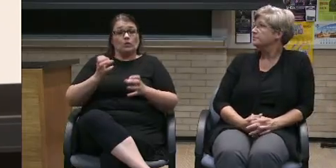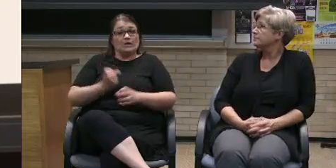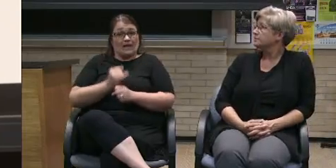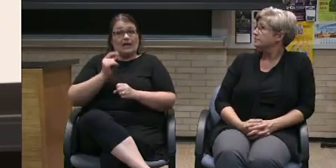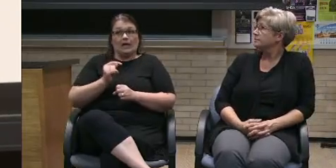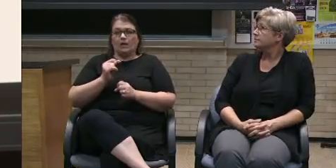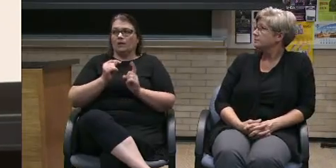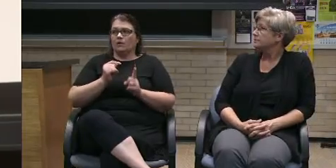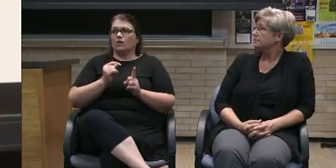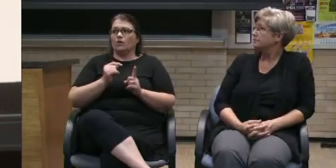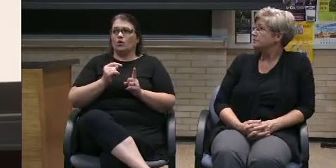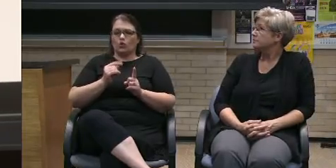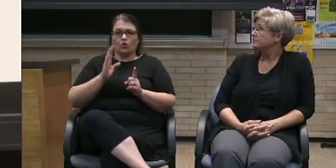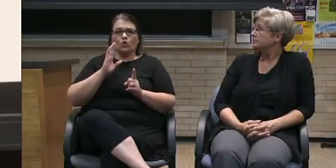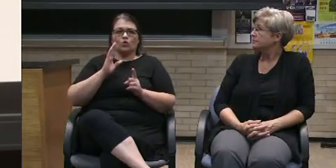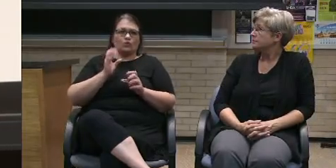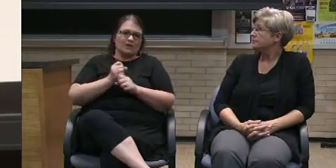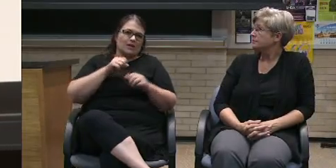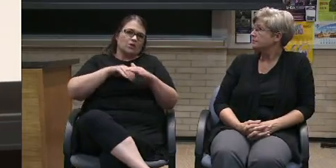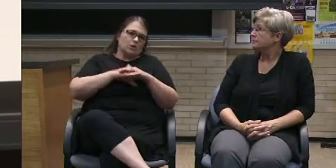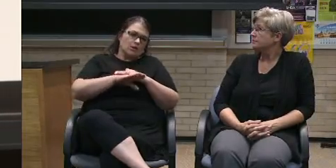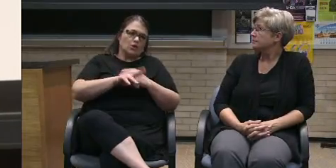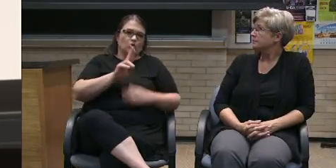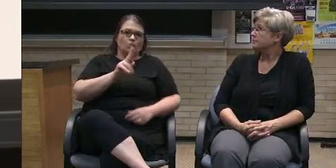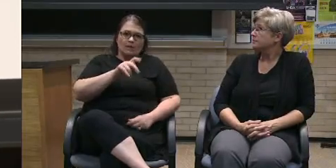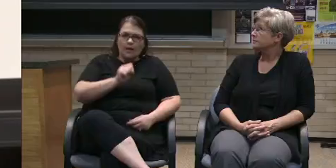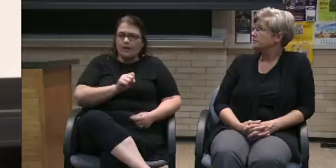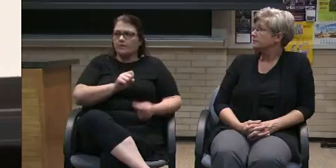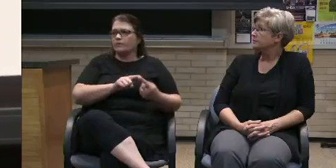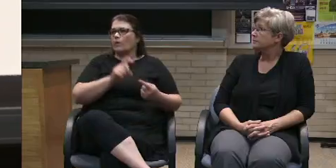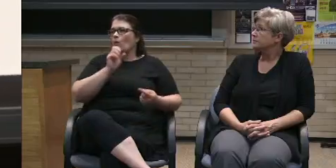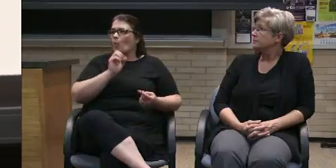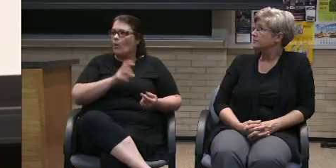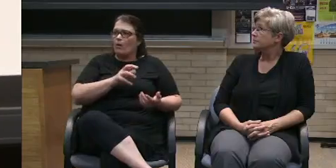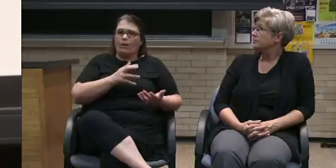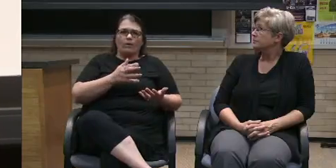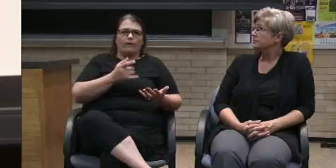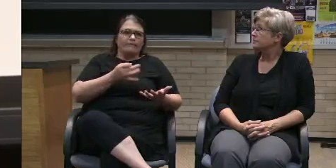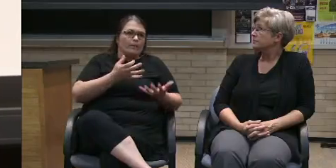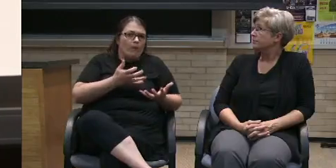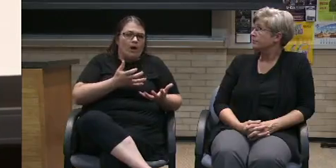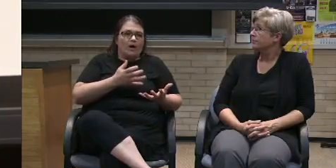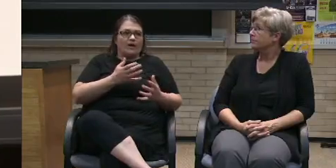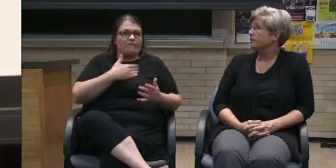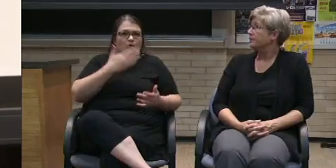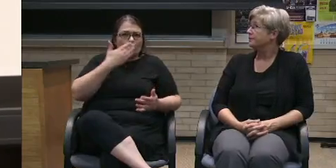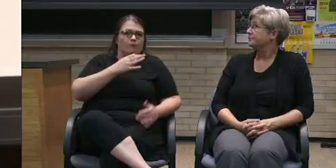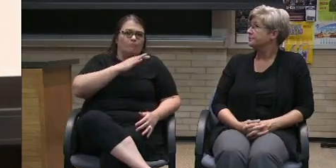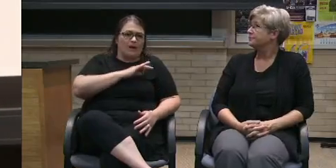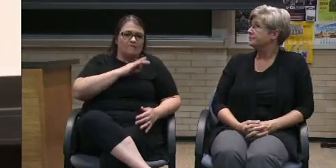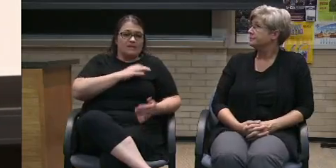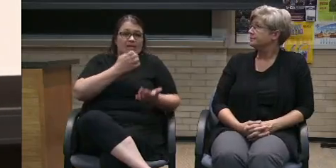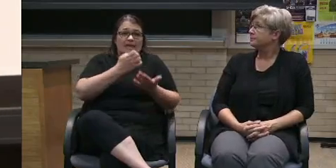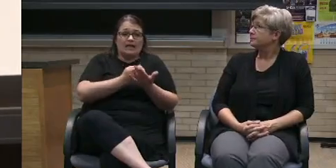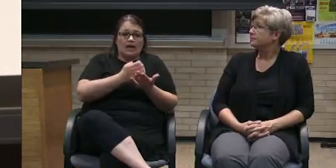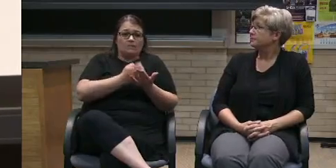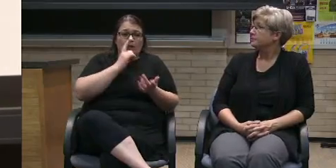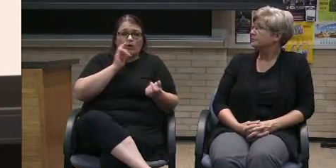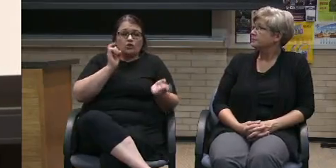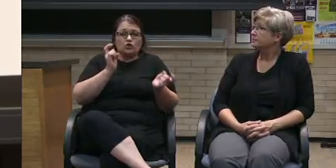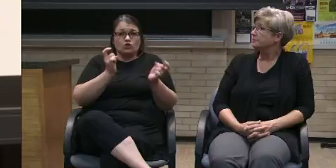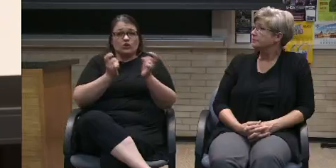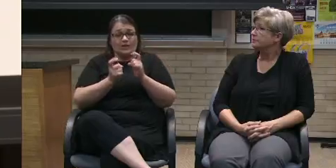at UPS or some place with good benefits, the economy turns around, and as I